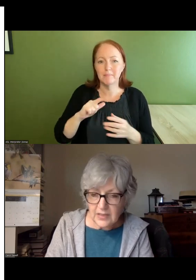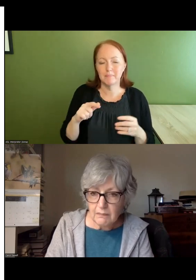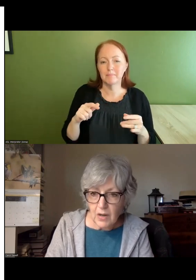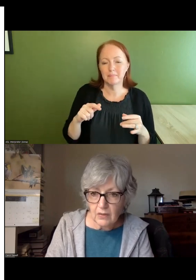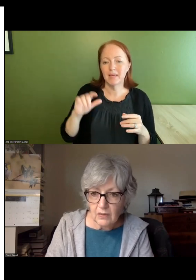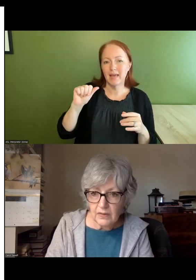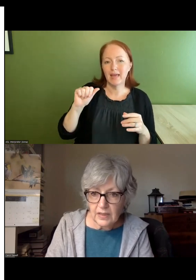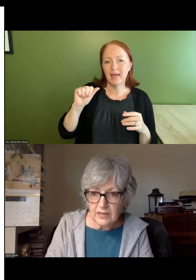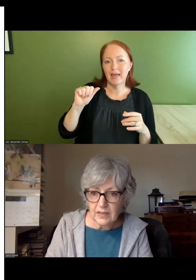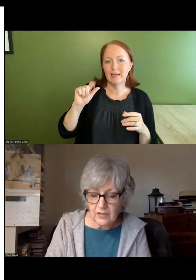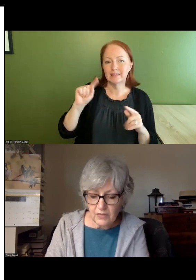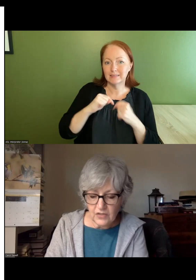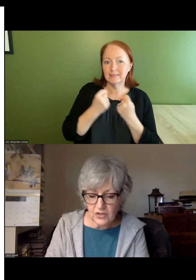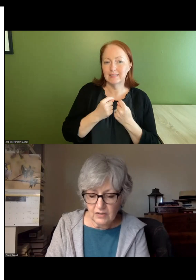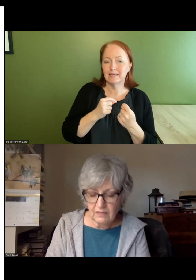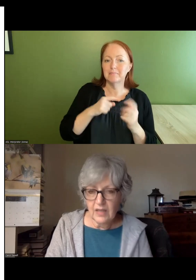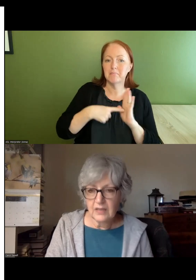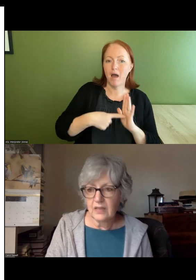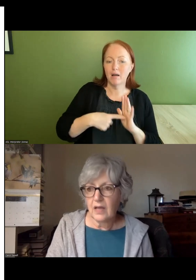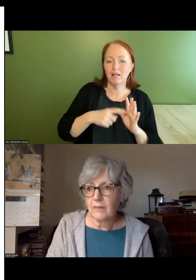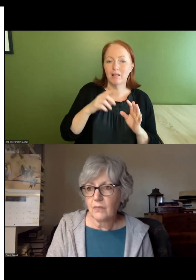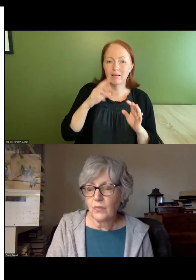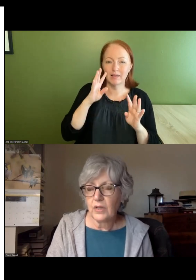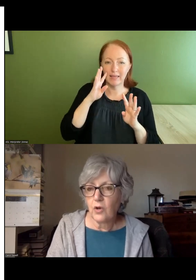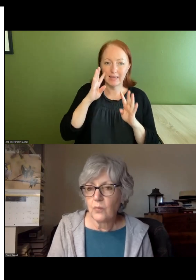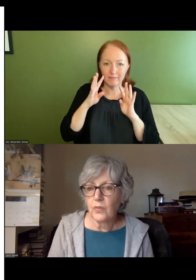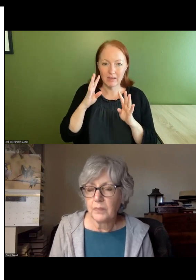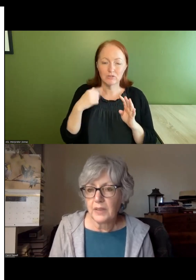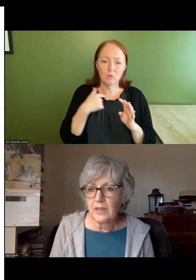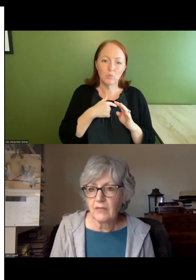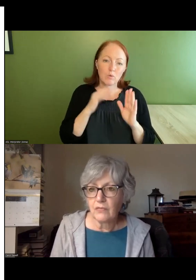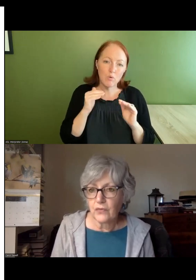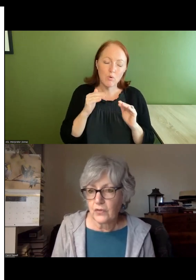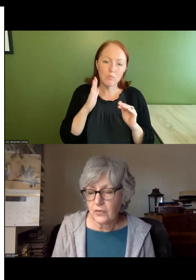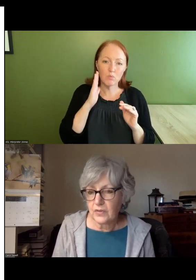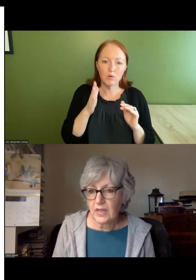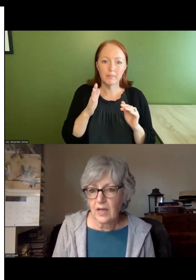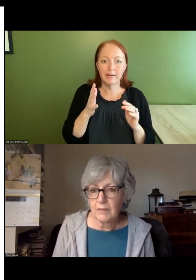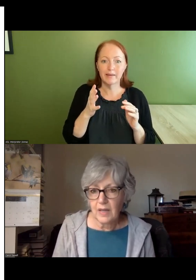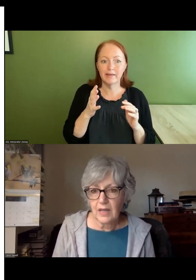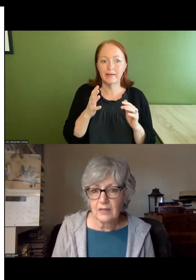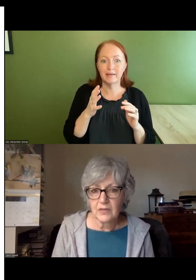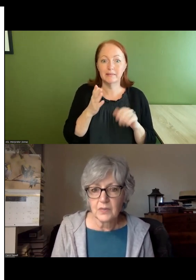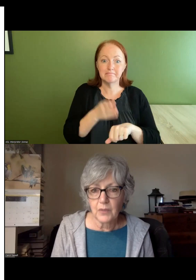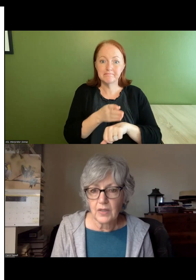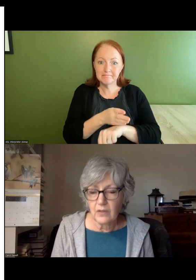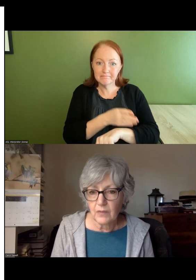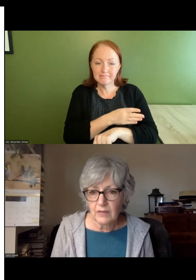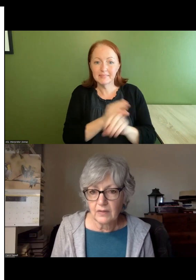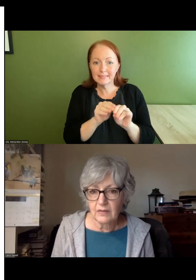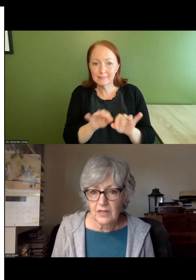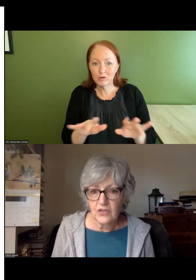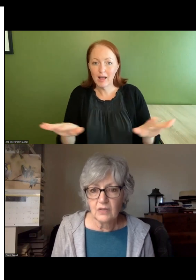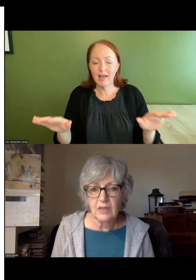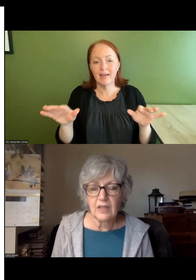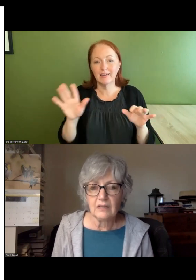The A-team model is an innovation that we hope will be furthered and spread around